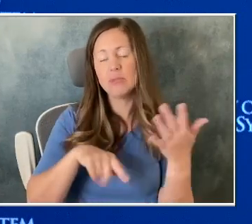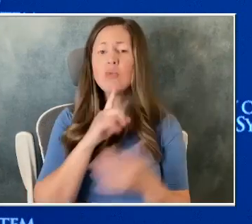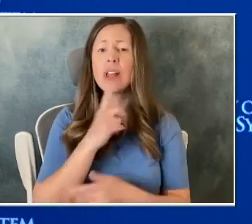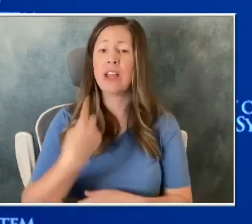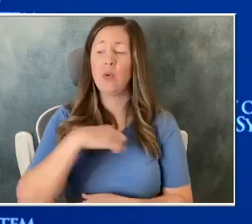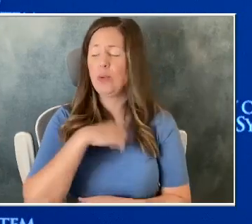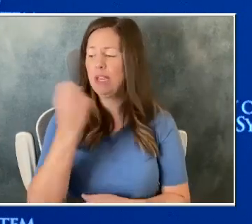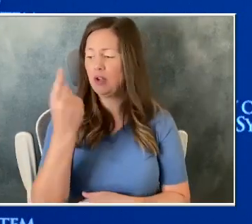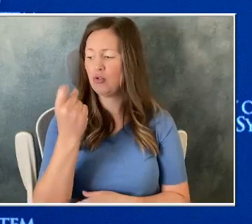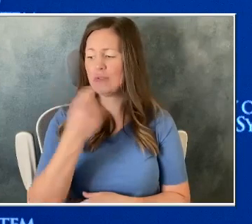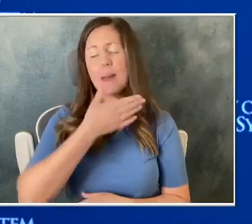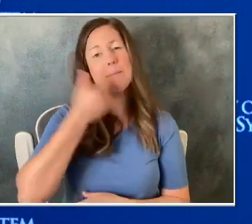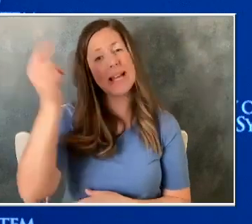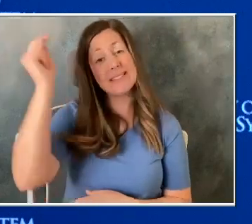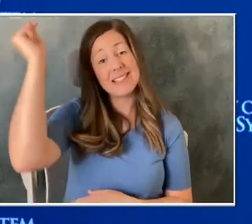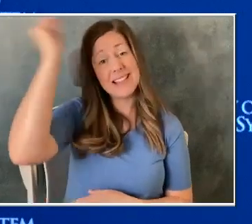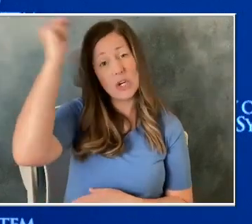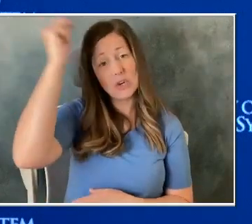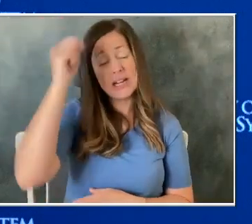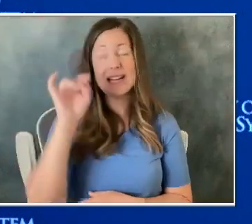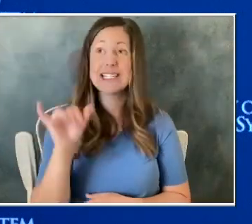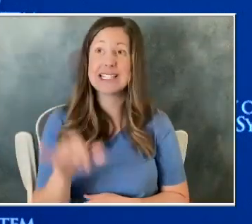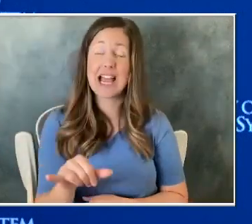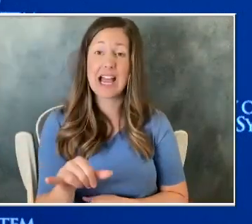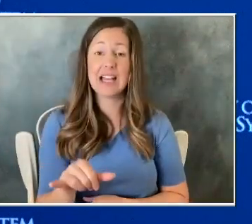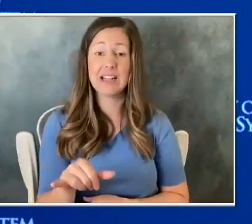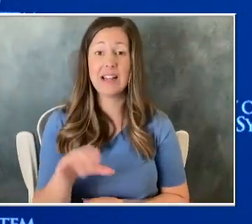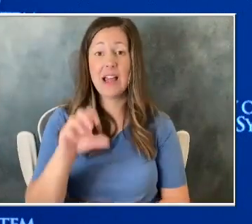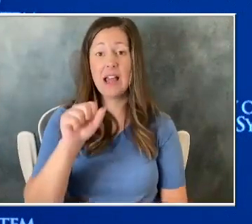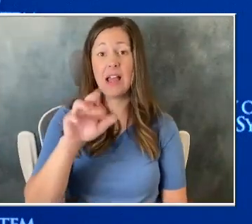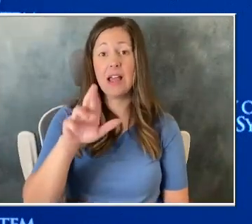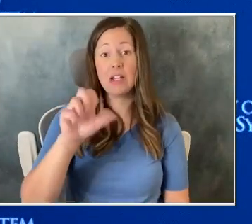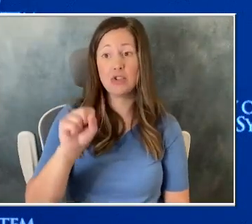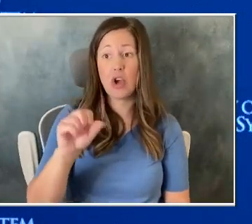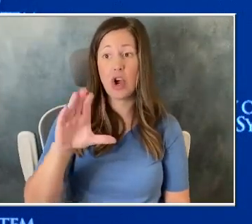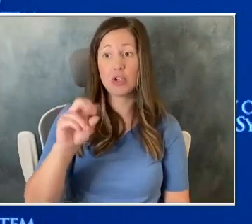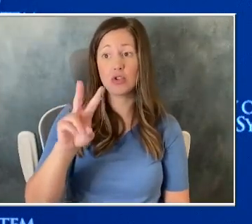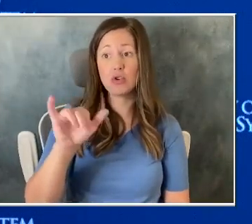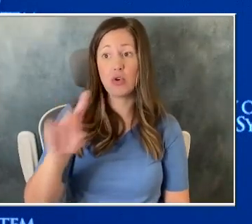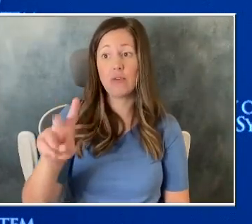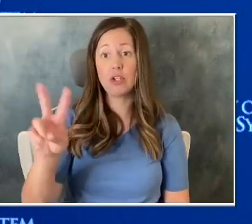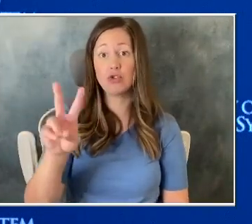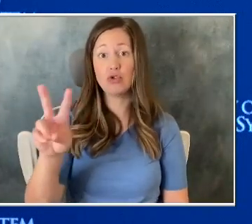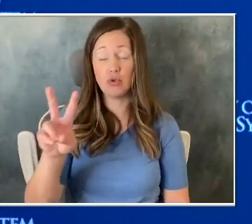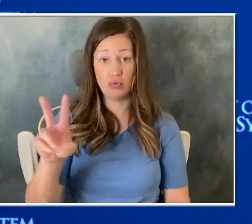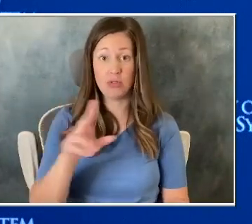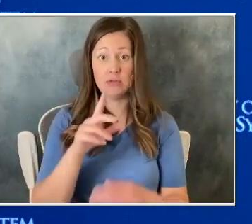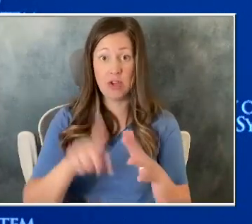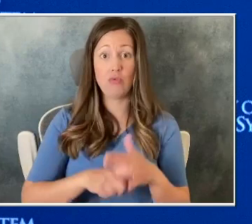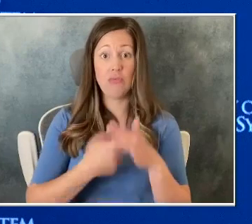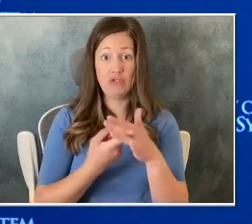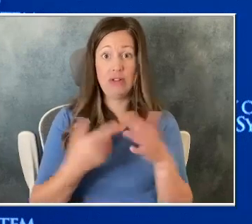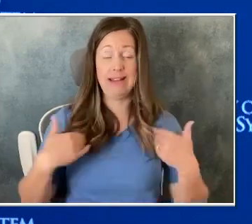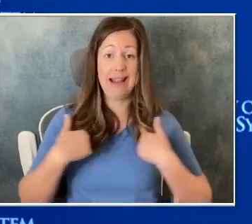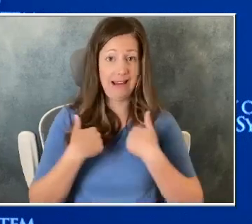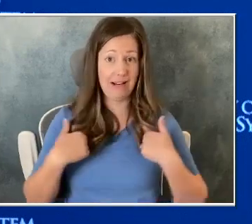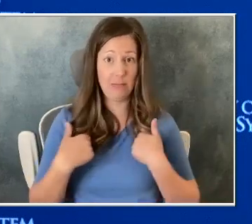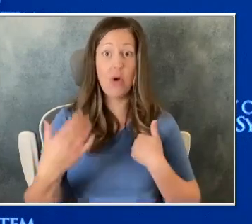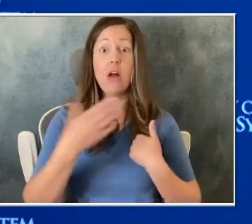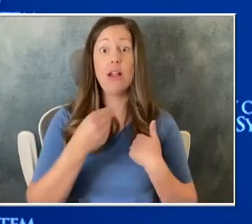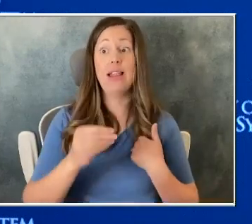there is that the SARS-CoV-2 virus originated in an animal and spilled over to